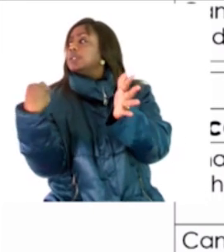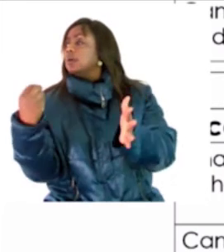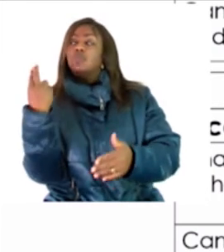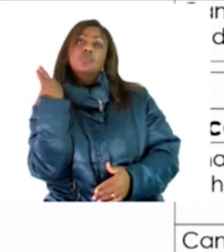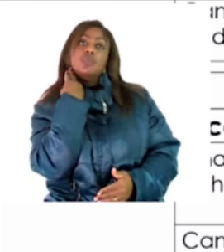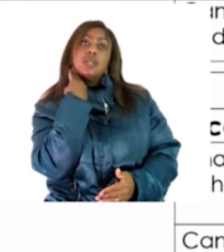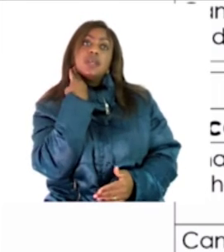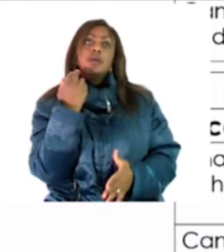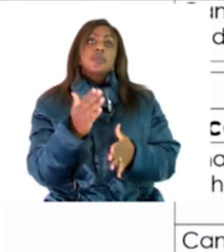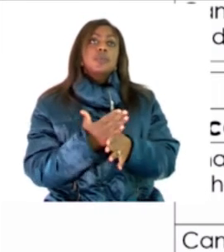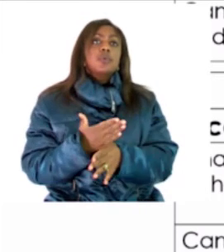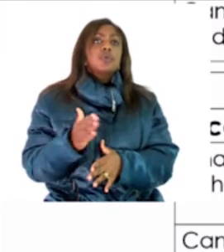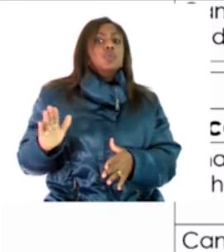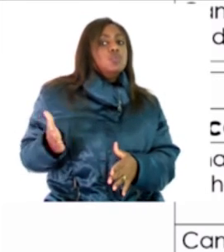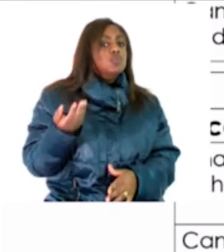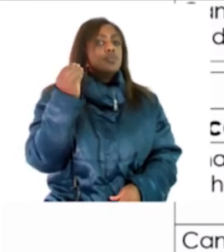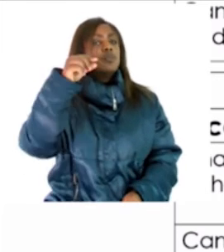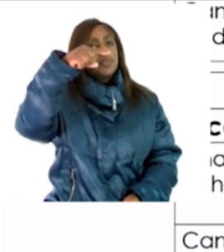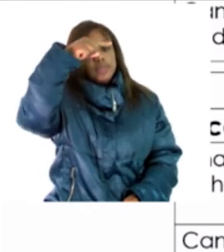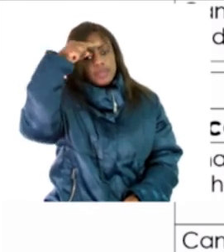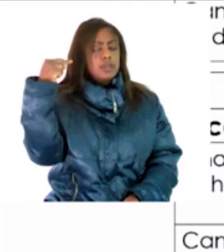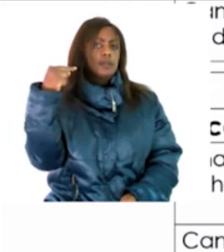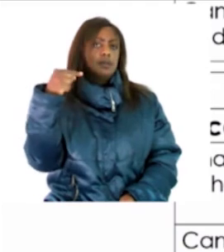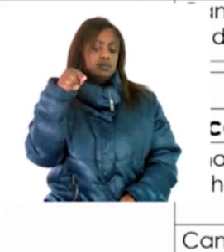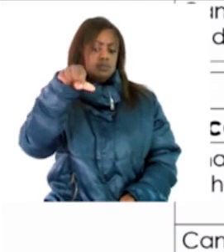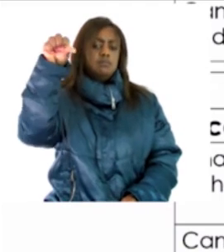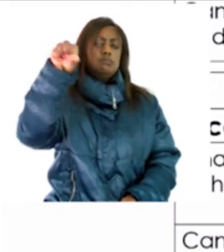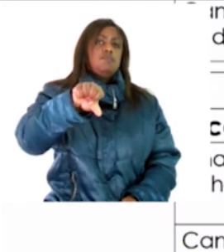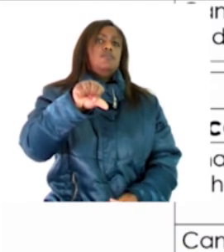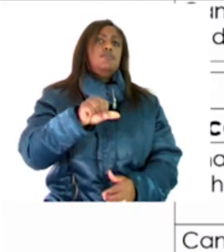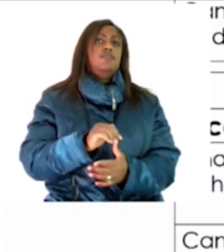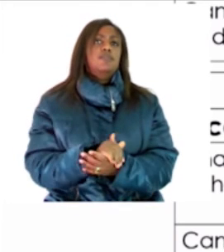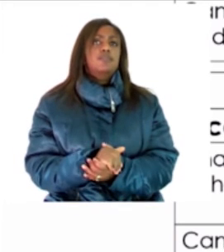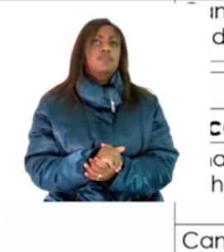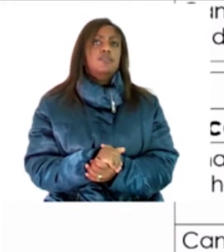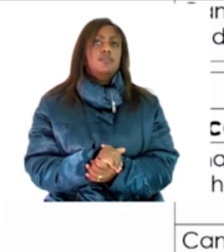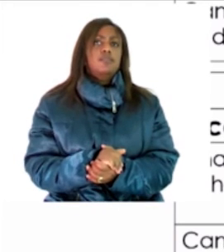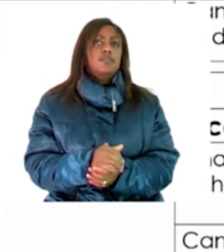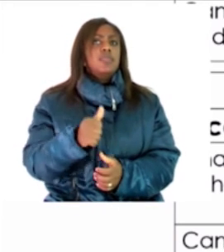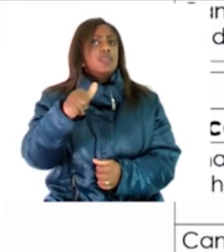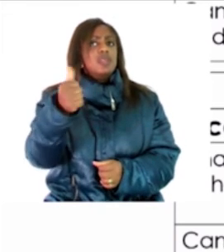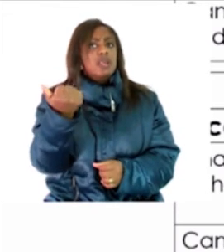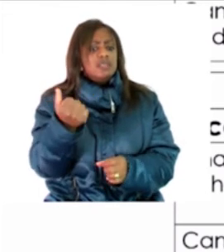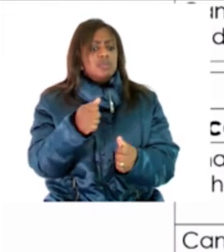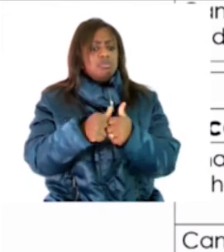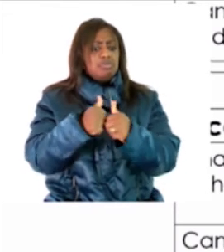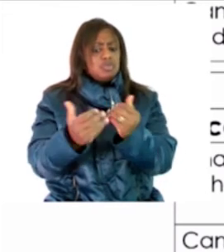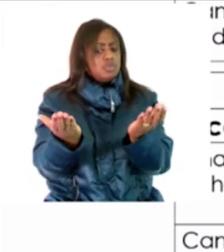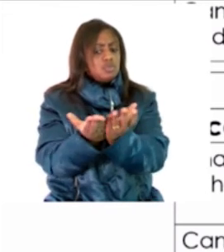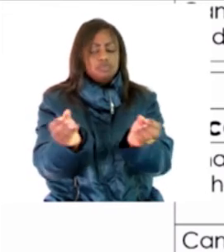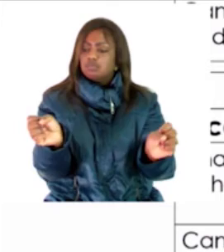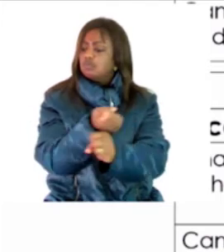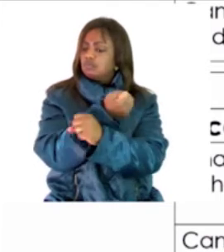do because of how it will affect us. Okay? Underage drinking can cause problems at school.